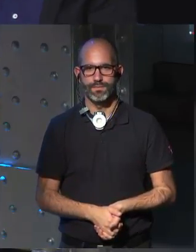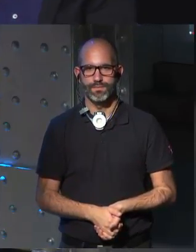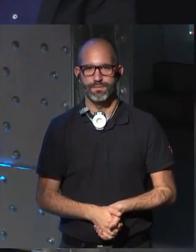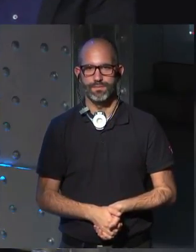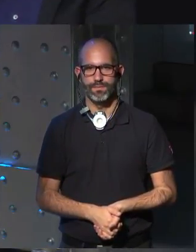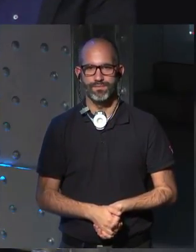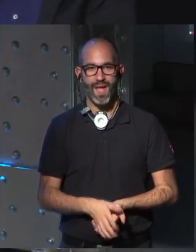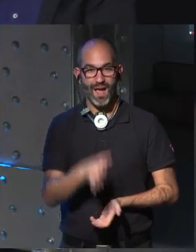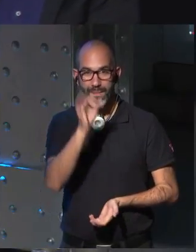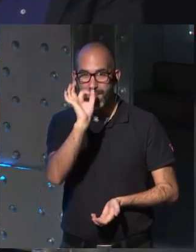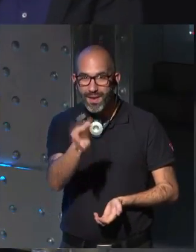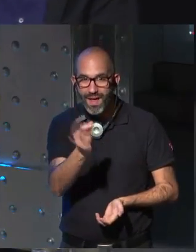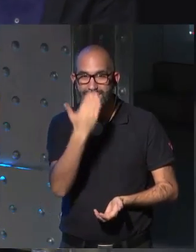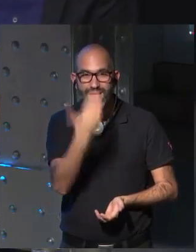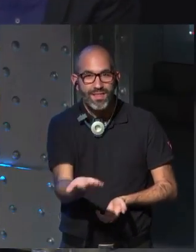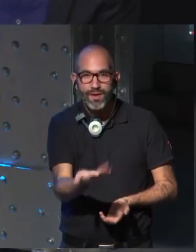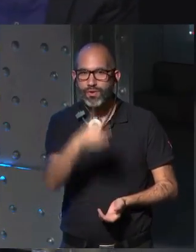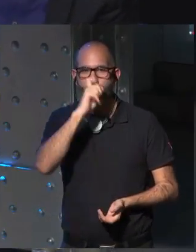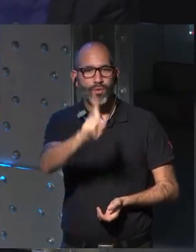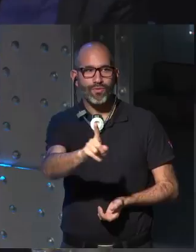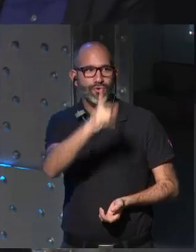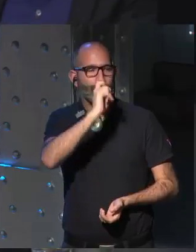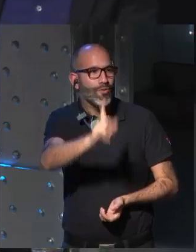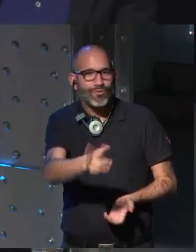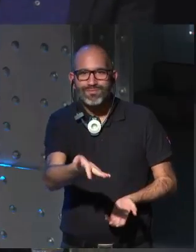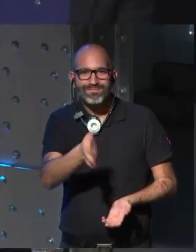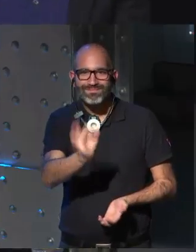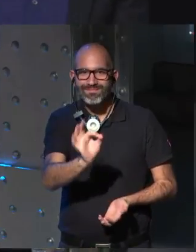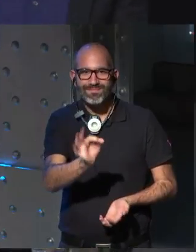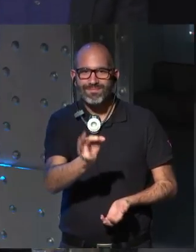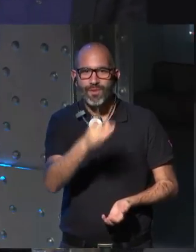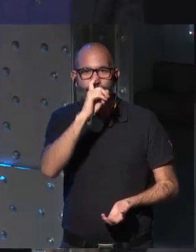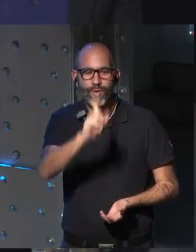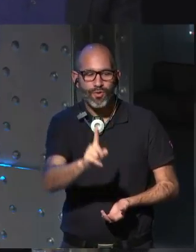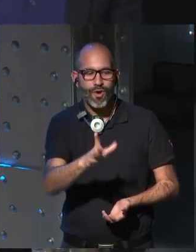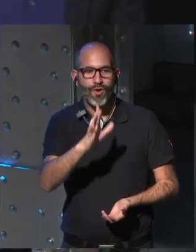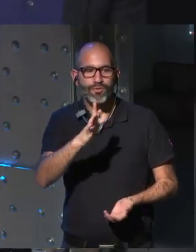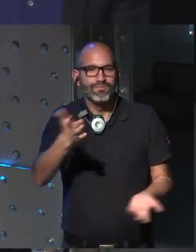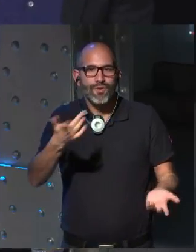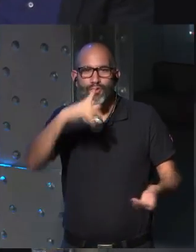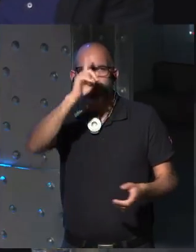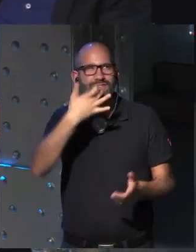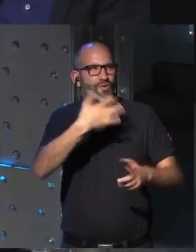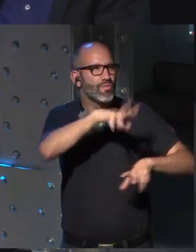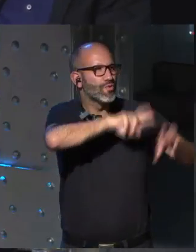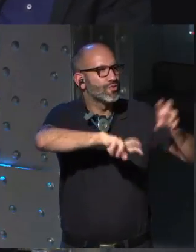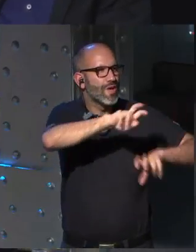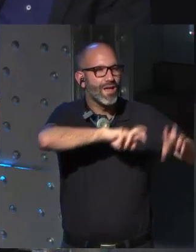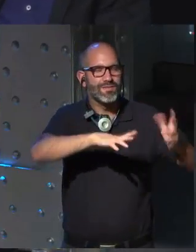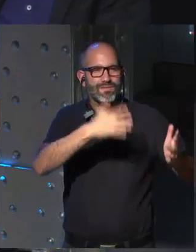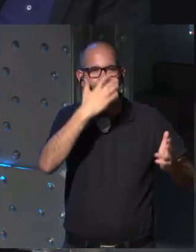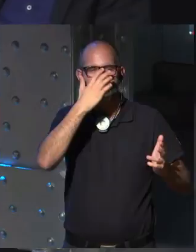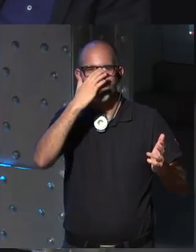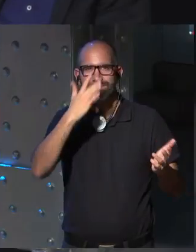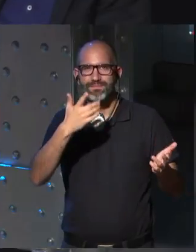remember how I came onto that. No, I really don't. I can't remember if I was looking for, because I had heard about, oh, you know what I think it was? I think I at the